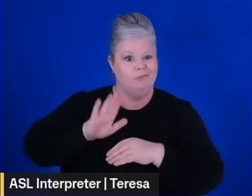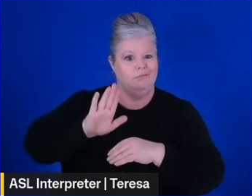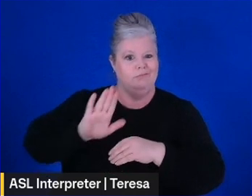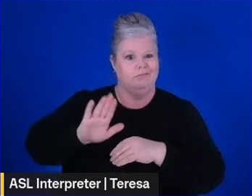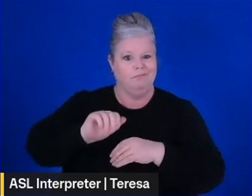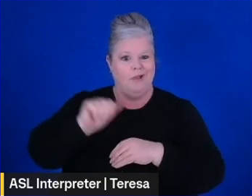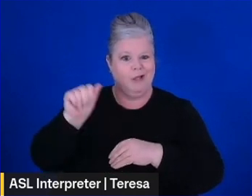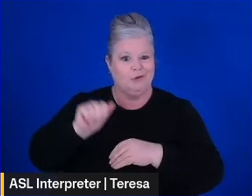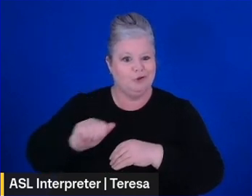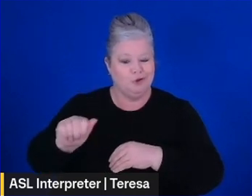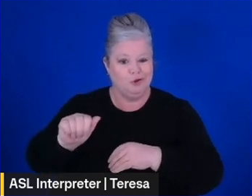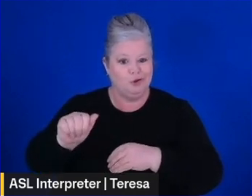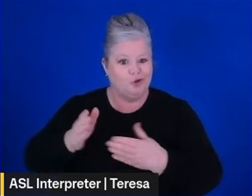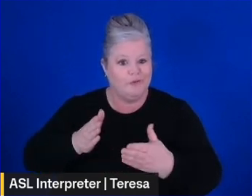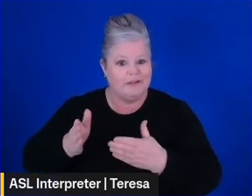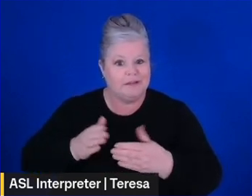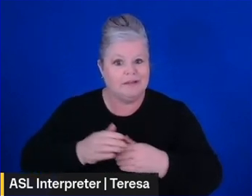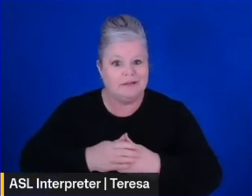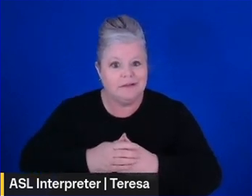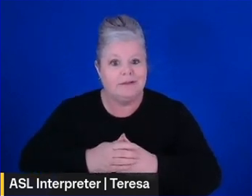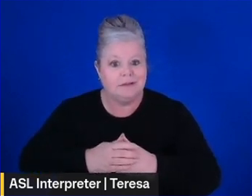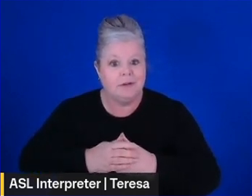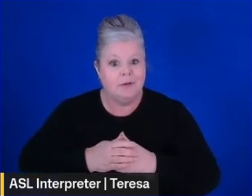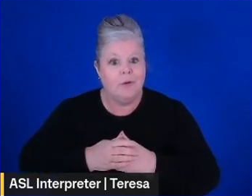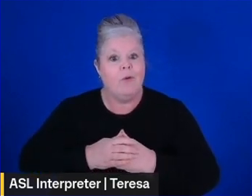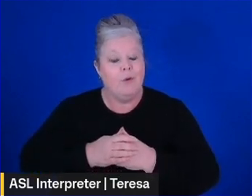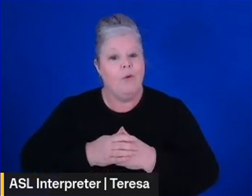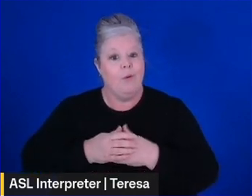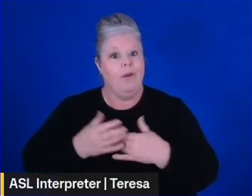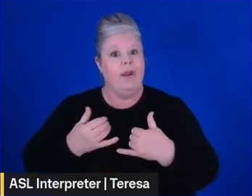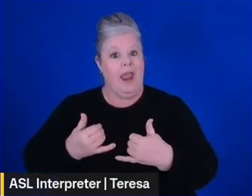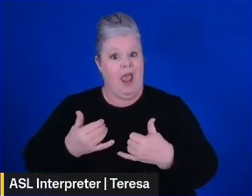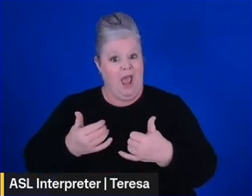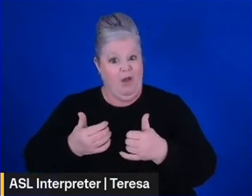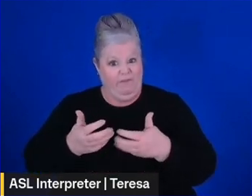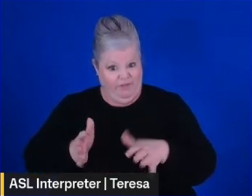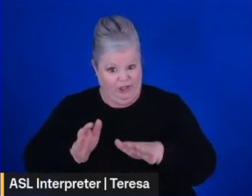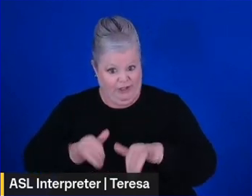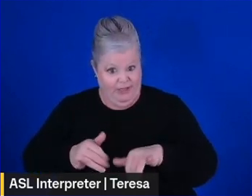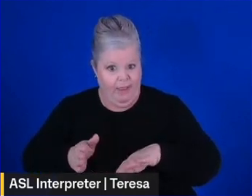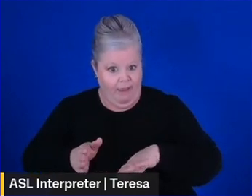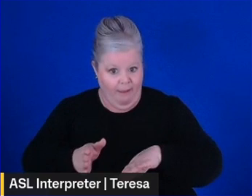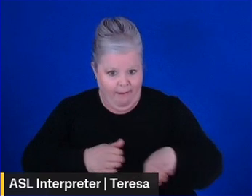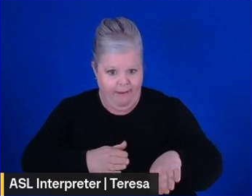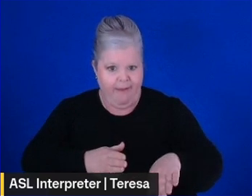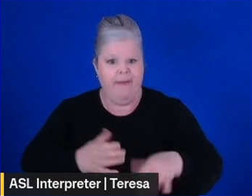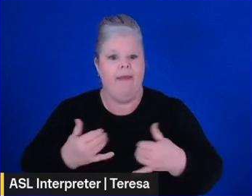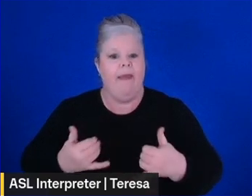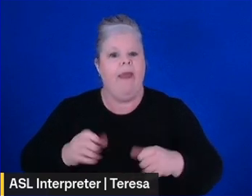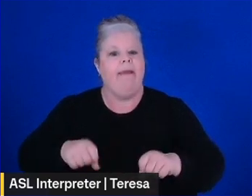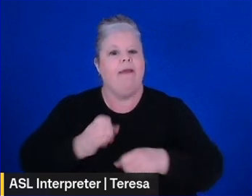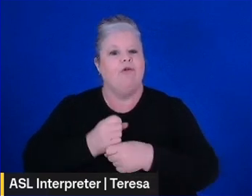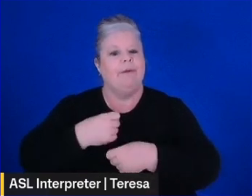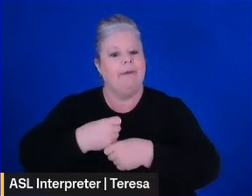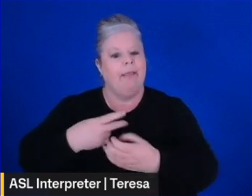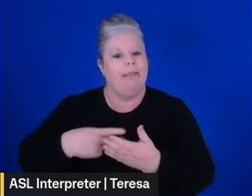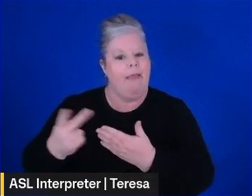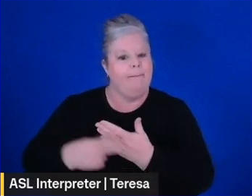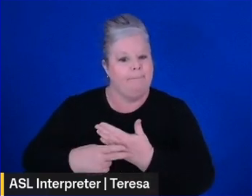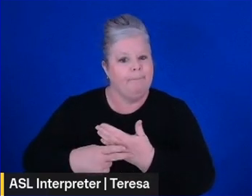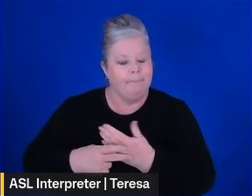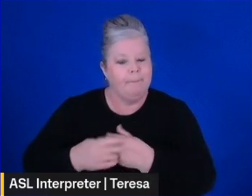Services. Now, that being said, I can create an application. So to create an